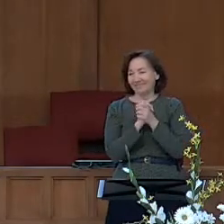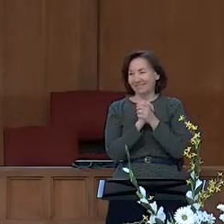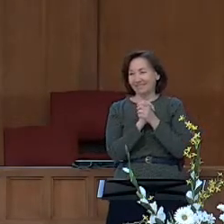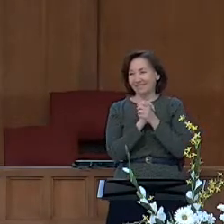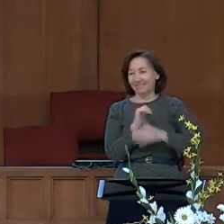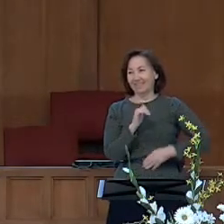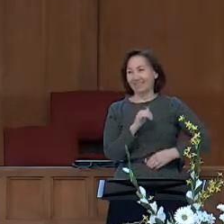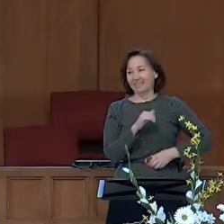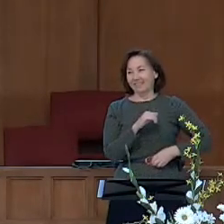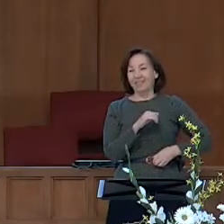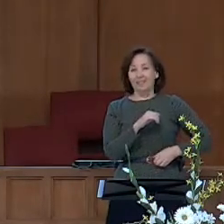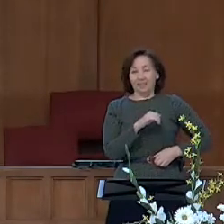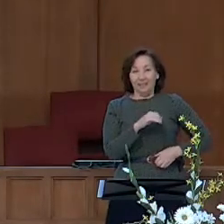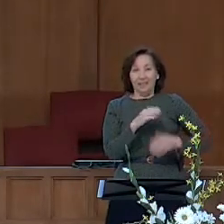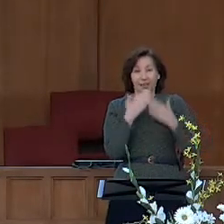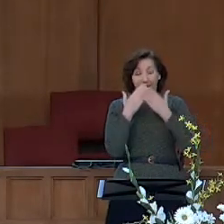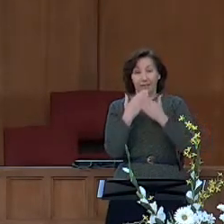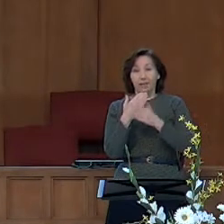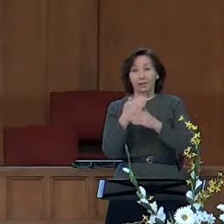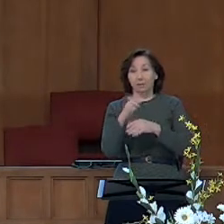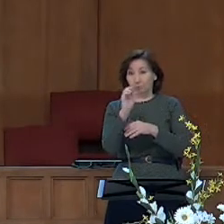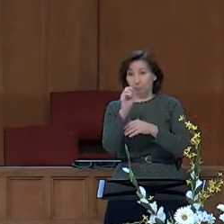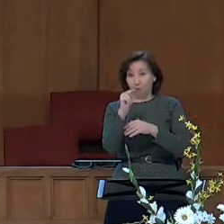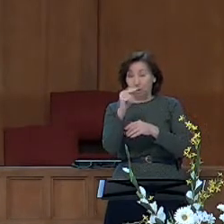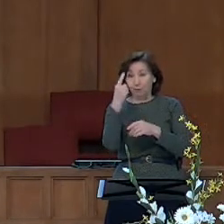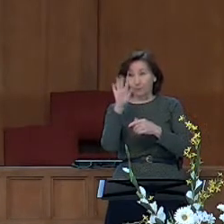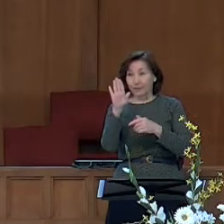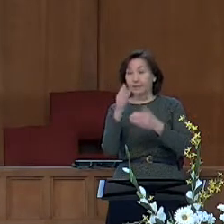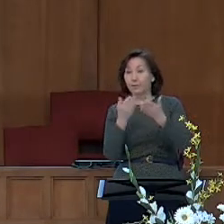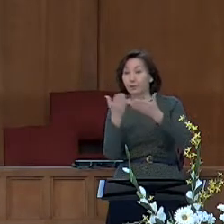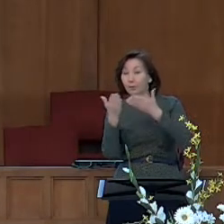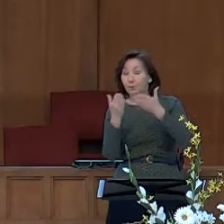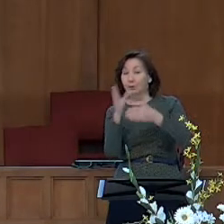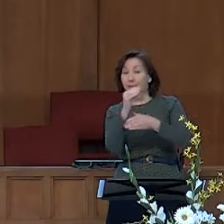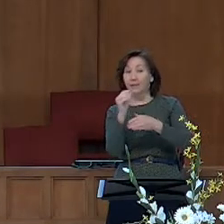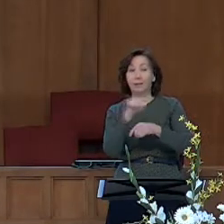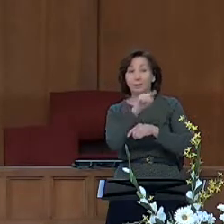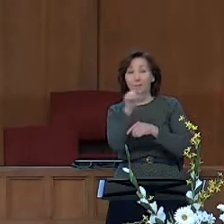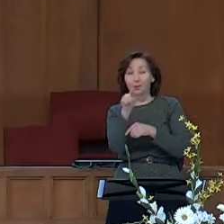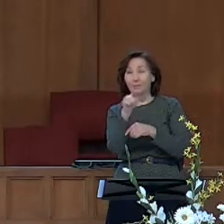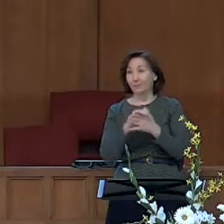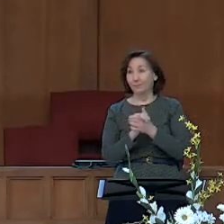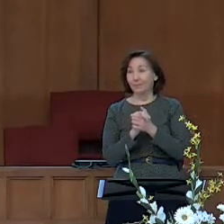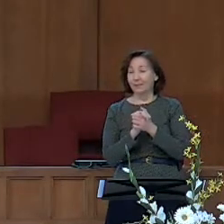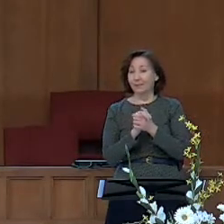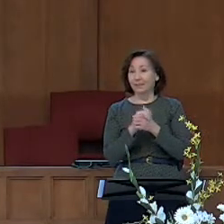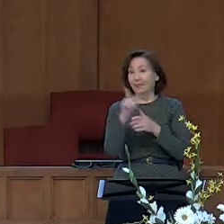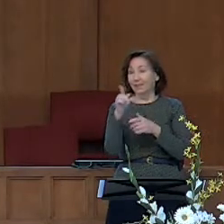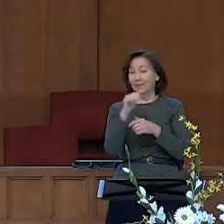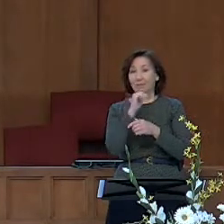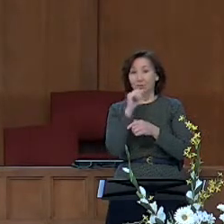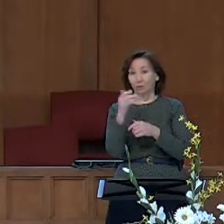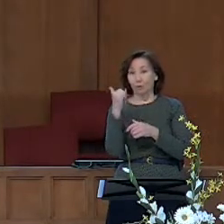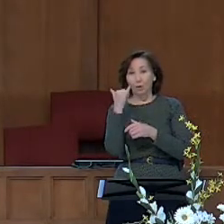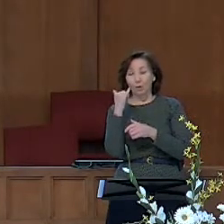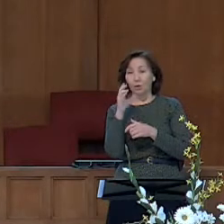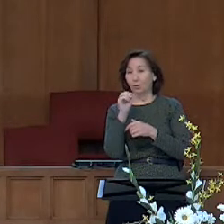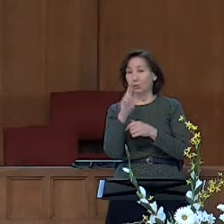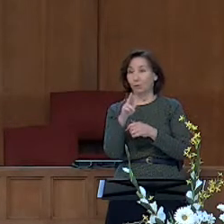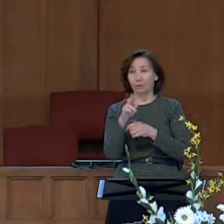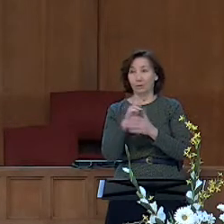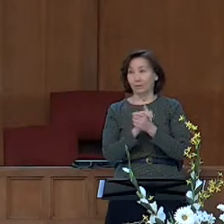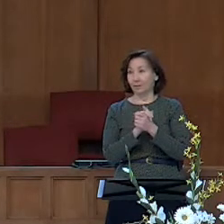I appreciate Ron so very much, and I thank God for his service, and I appreciate you. He won't call me or anything.